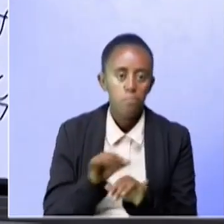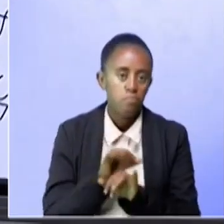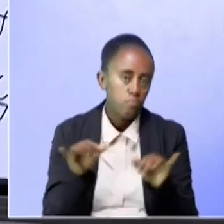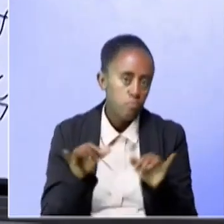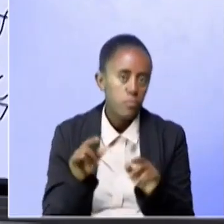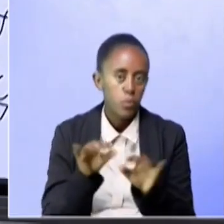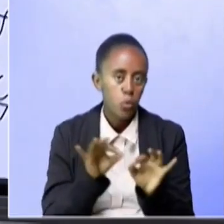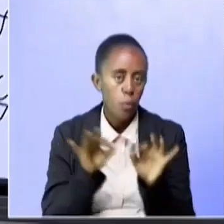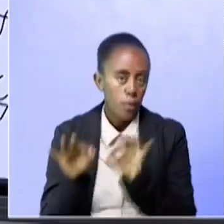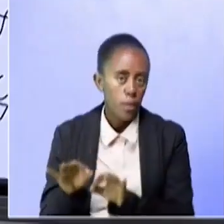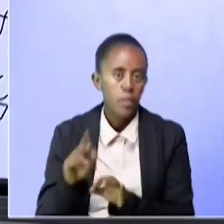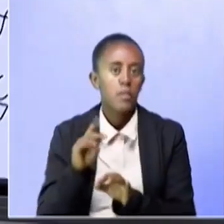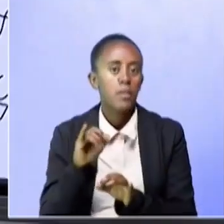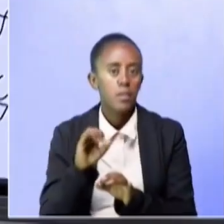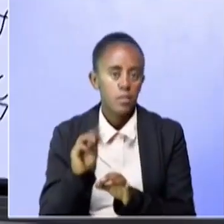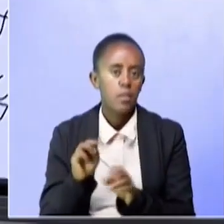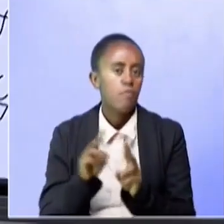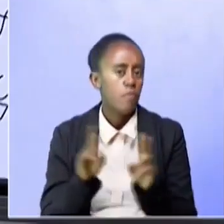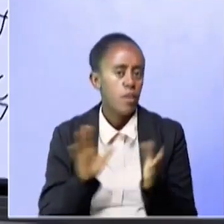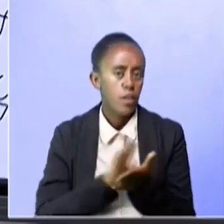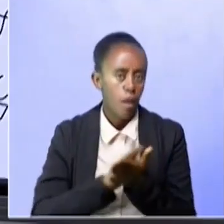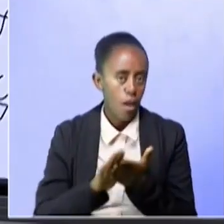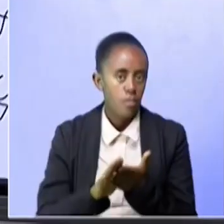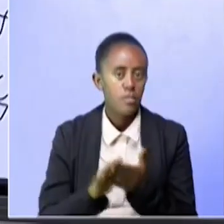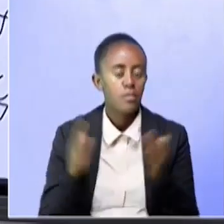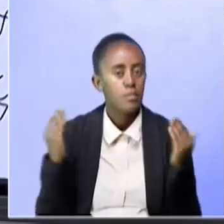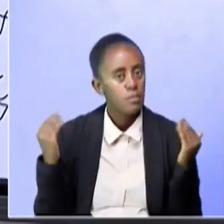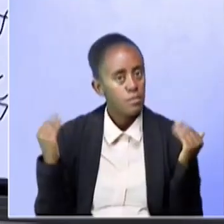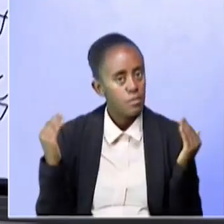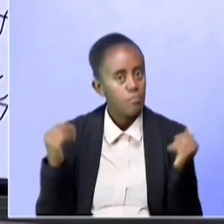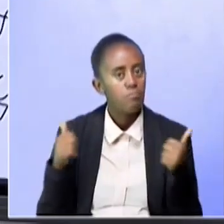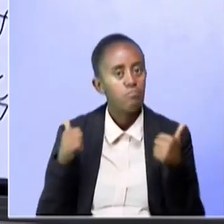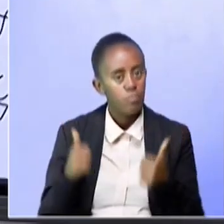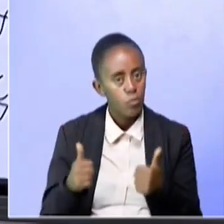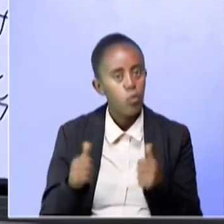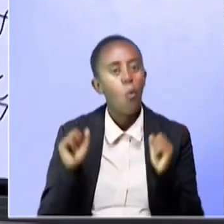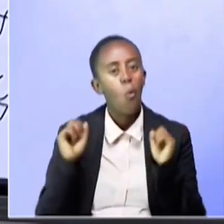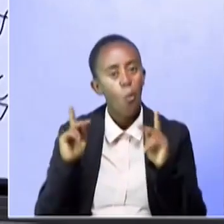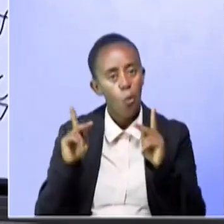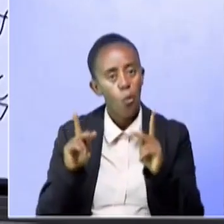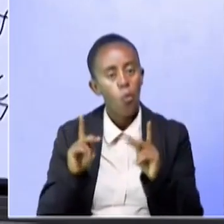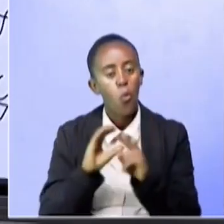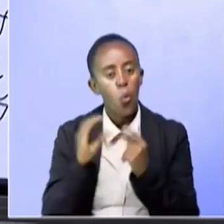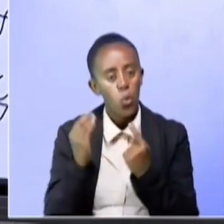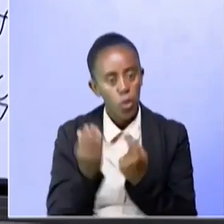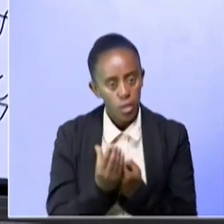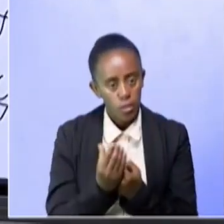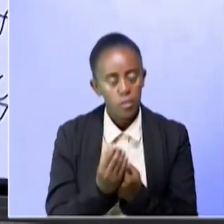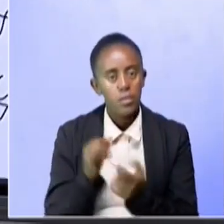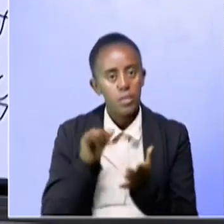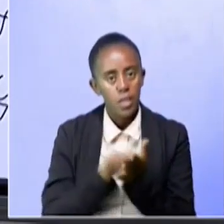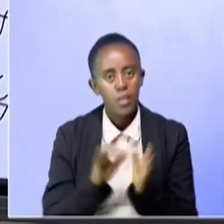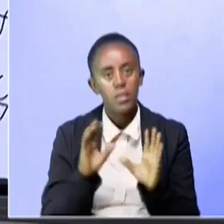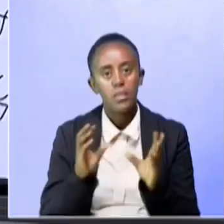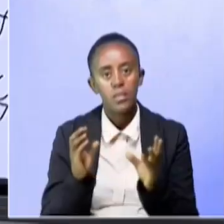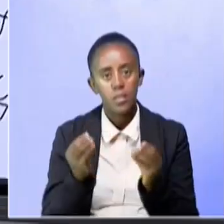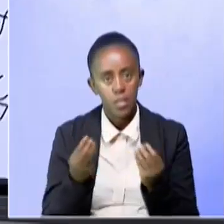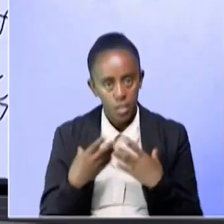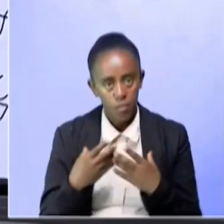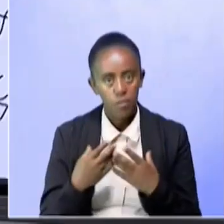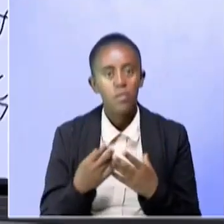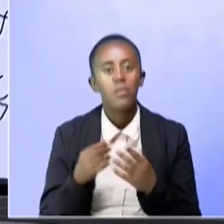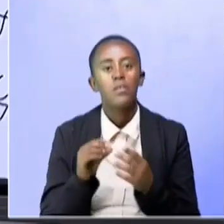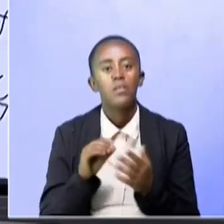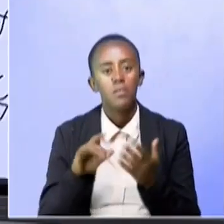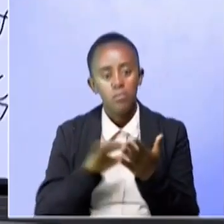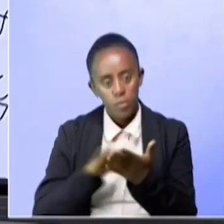to put in a key in. Very nice. I hope that everything is okay based on the context that's given in the text in